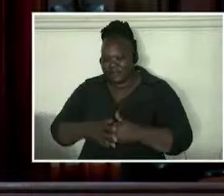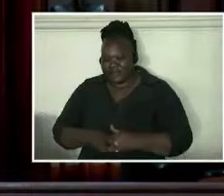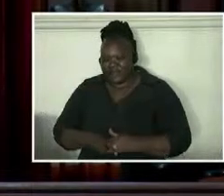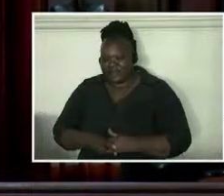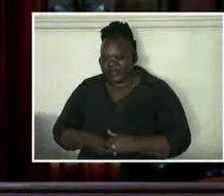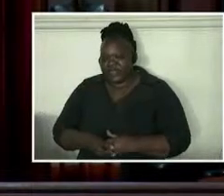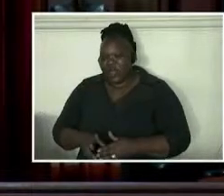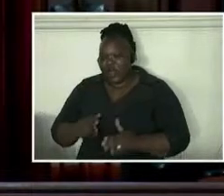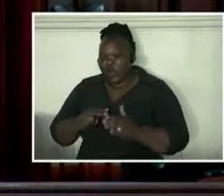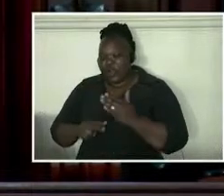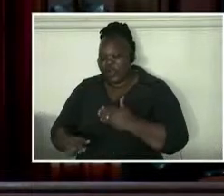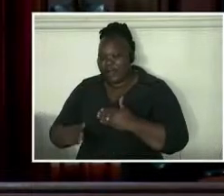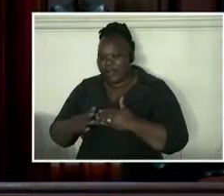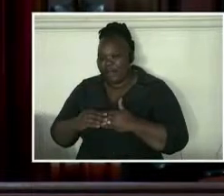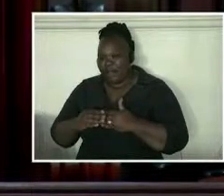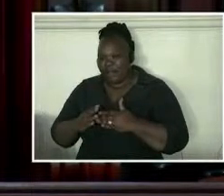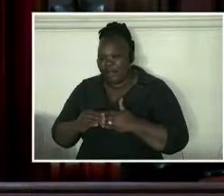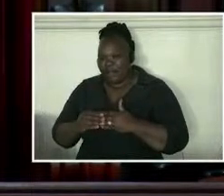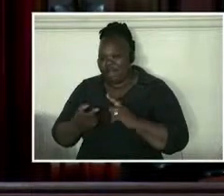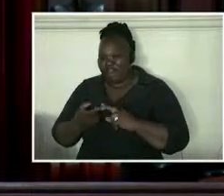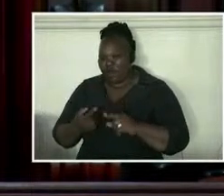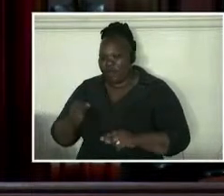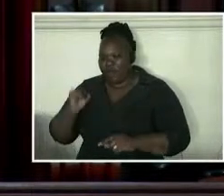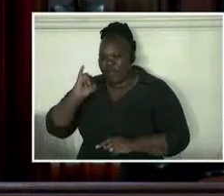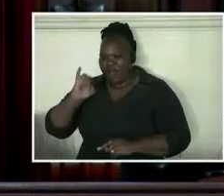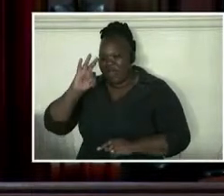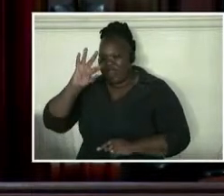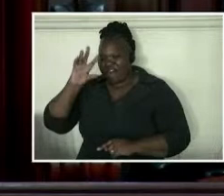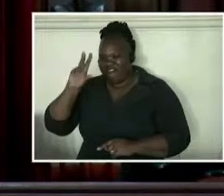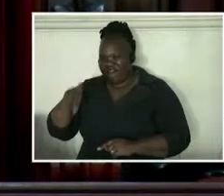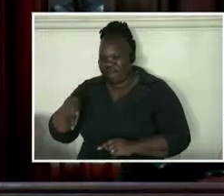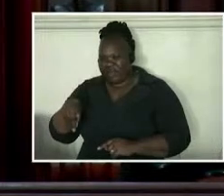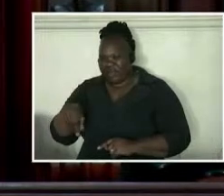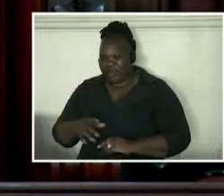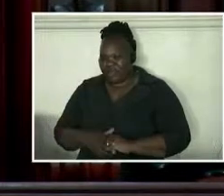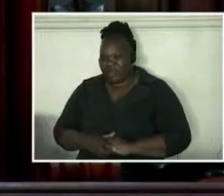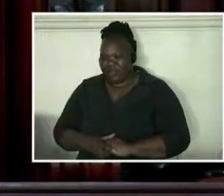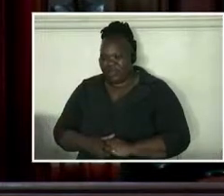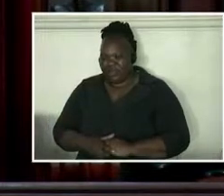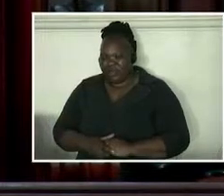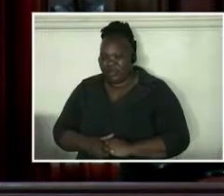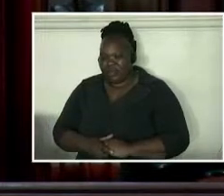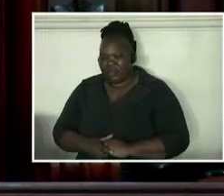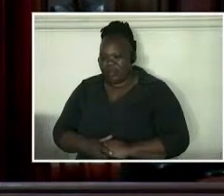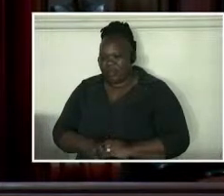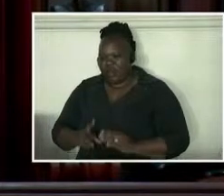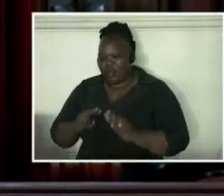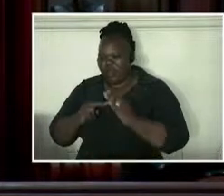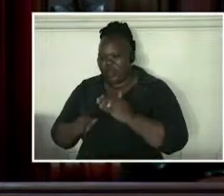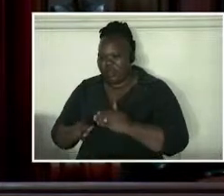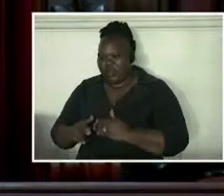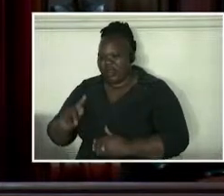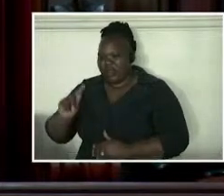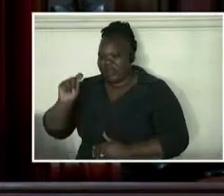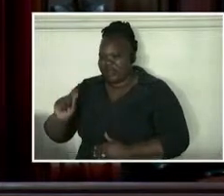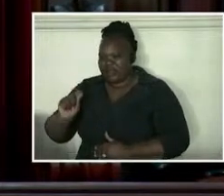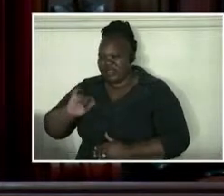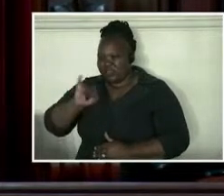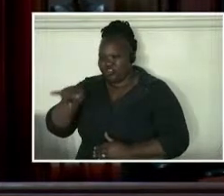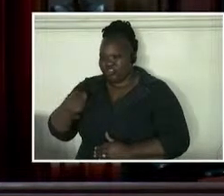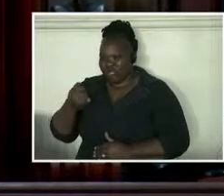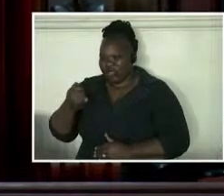and the honorable member is coming from in qatar freedom party and this is honorable tj